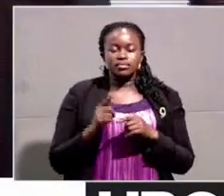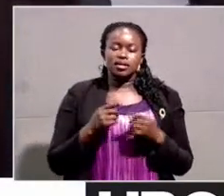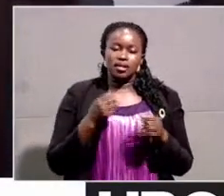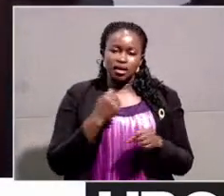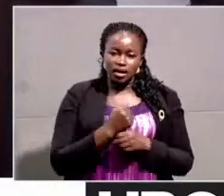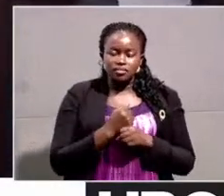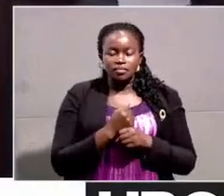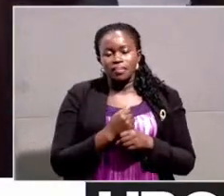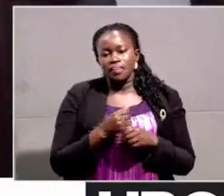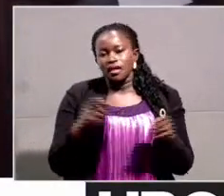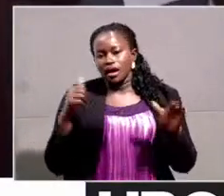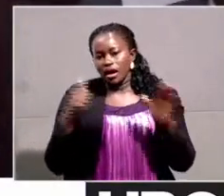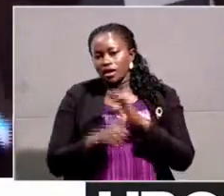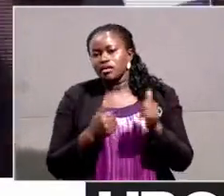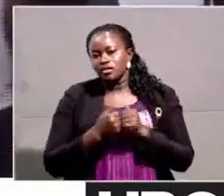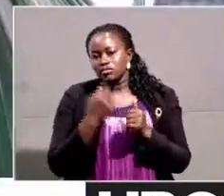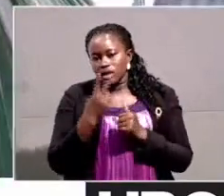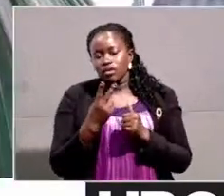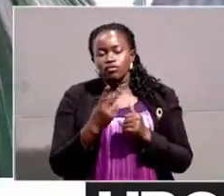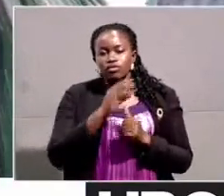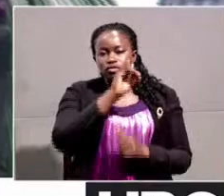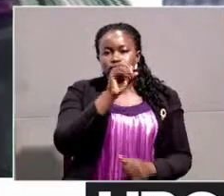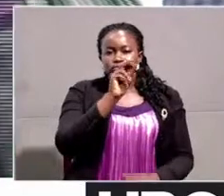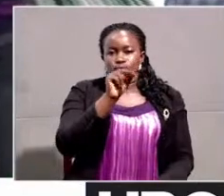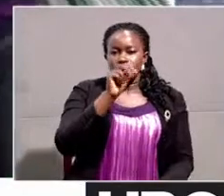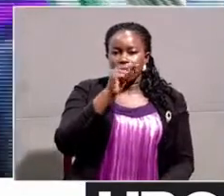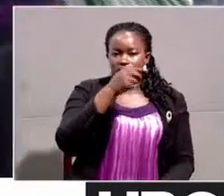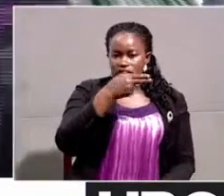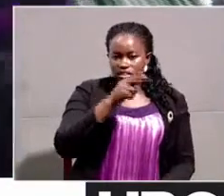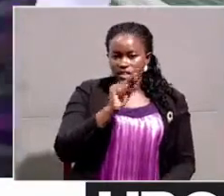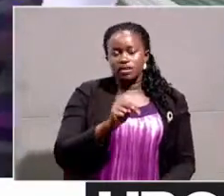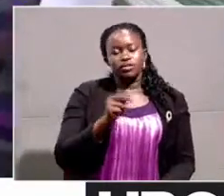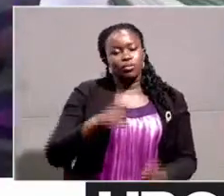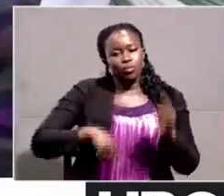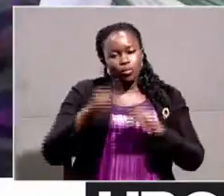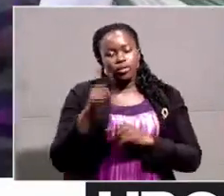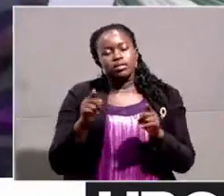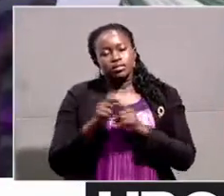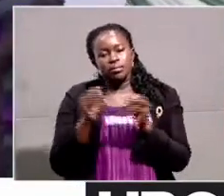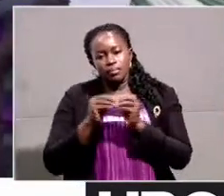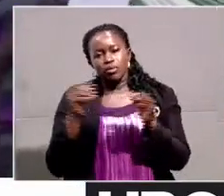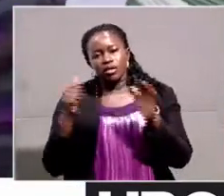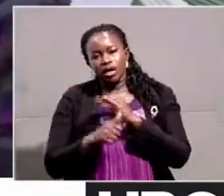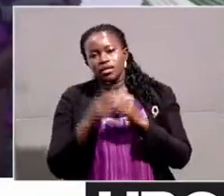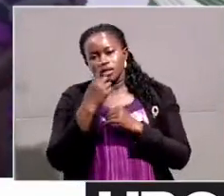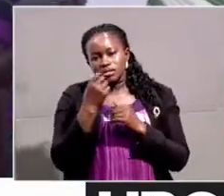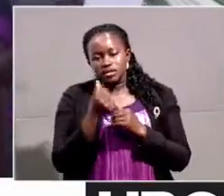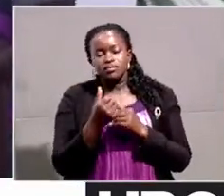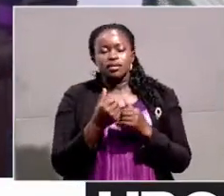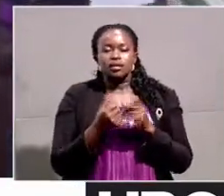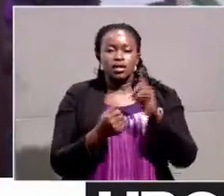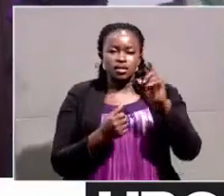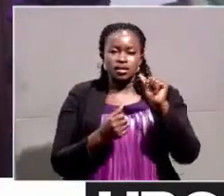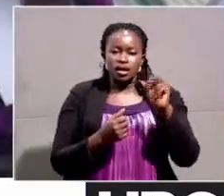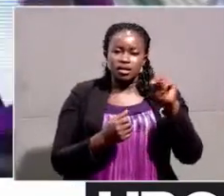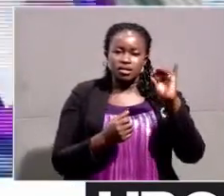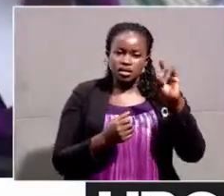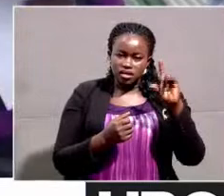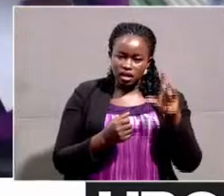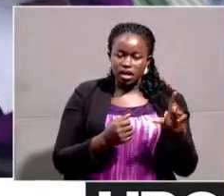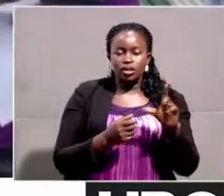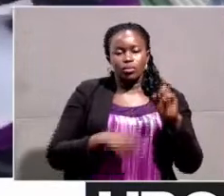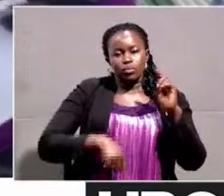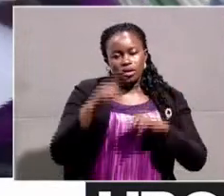Haresh. Under 12 was won by Jonathan Indaula and Nanteza Gabriela, while a boys under 16 had Daniel Dokoria triumph